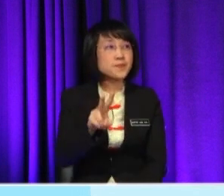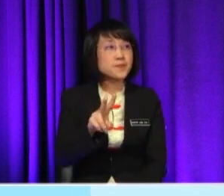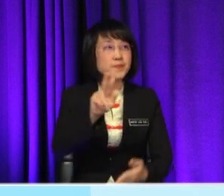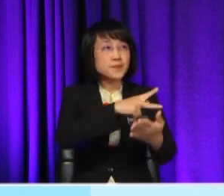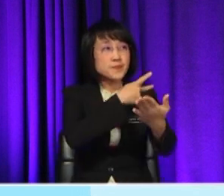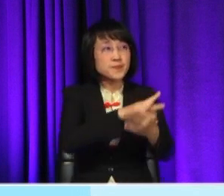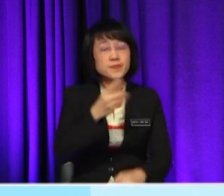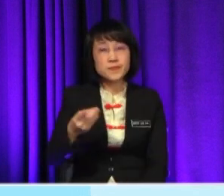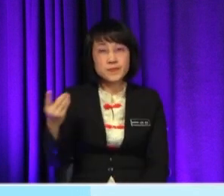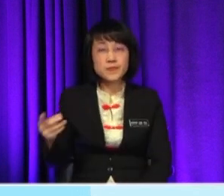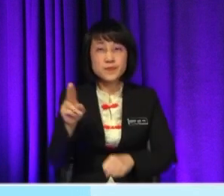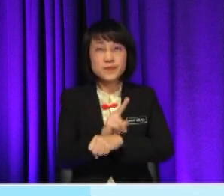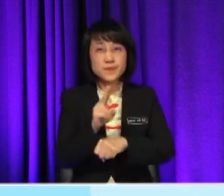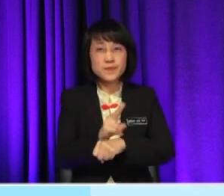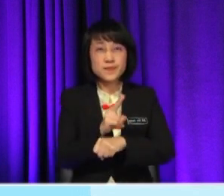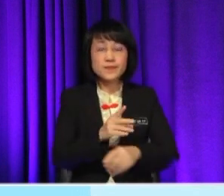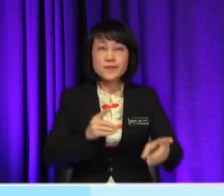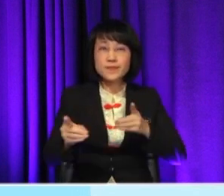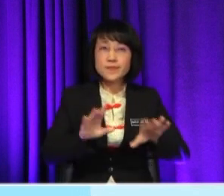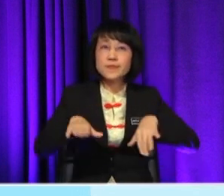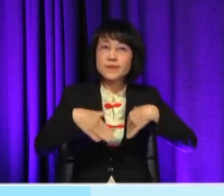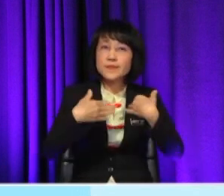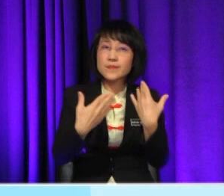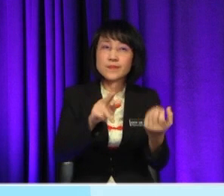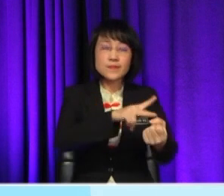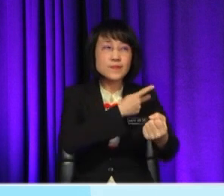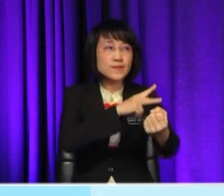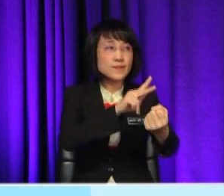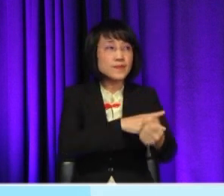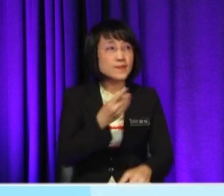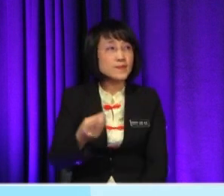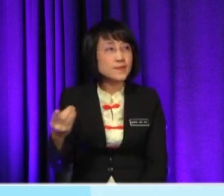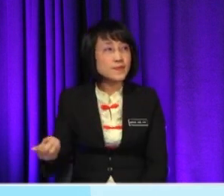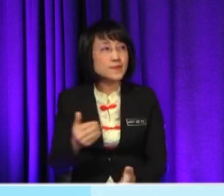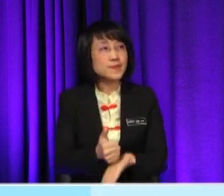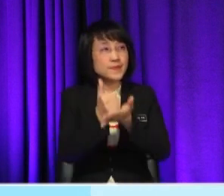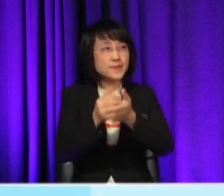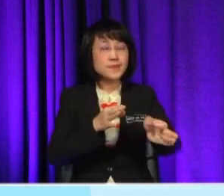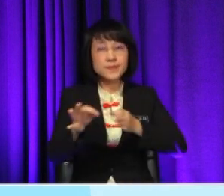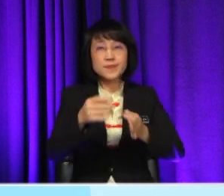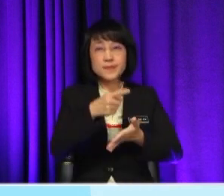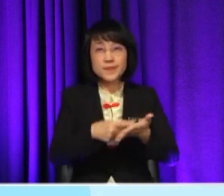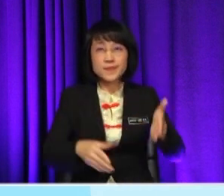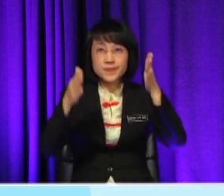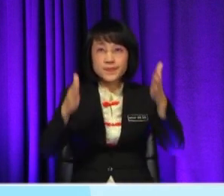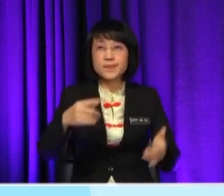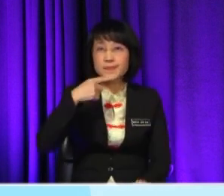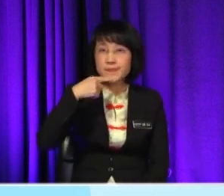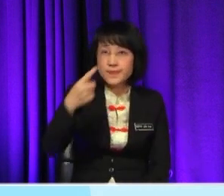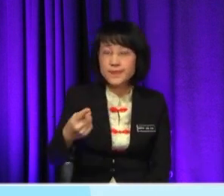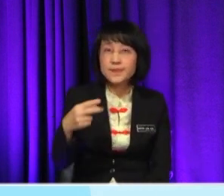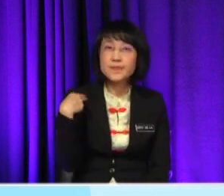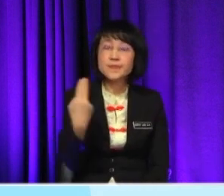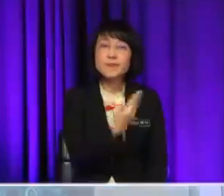and describe how poetic devices help explain what the persona is telling us. Now, there are